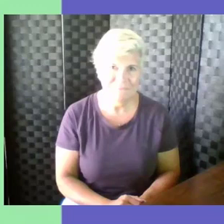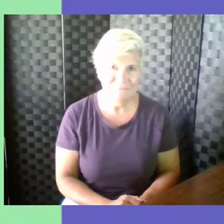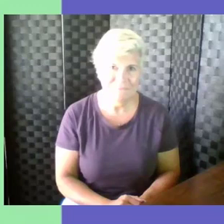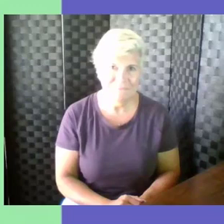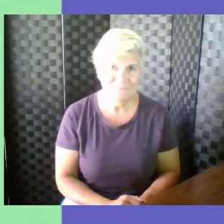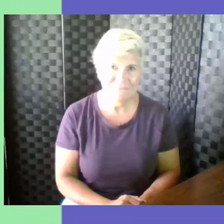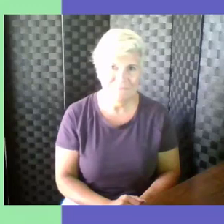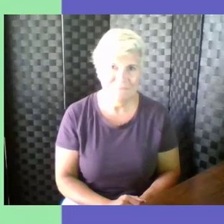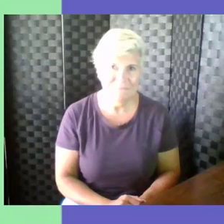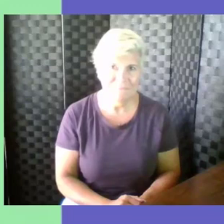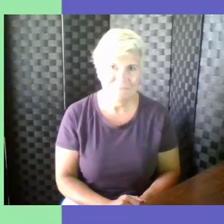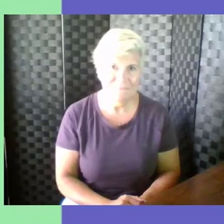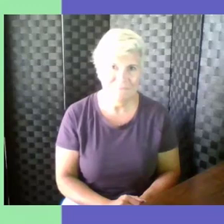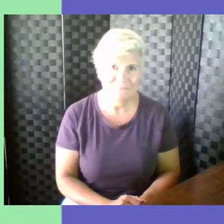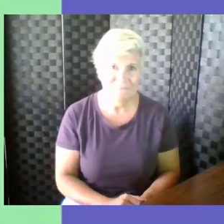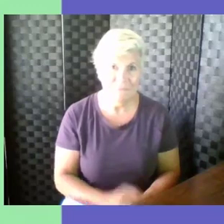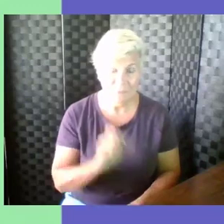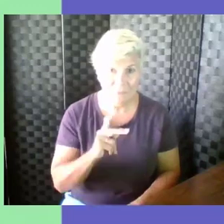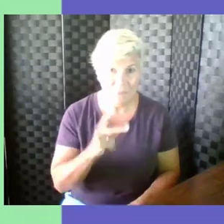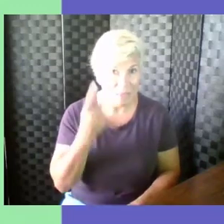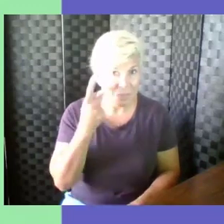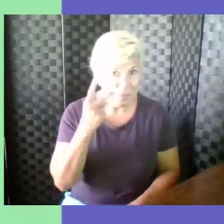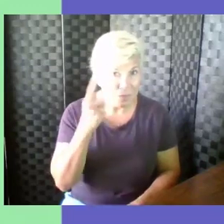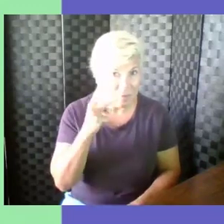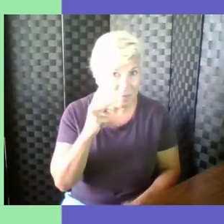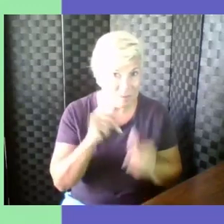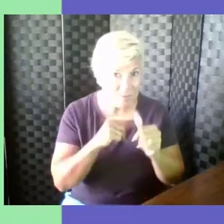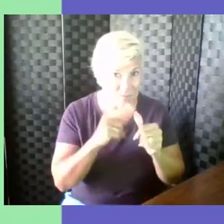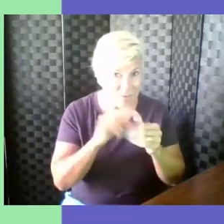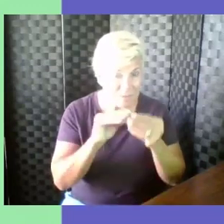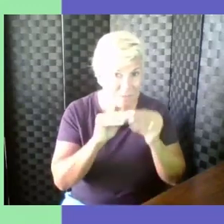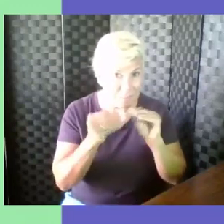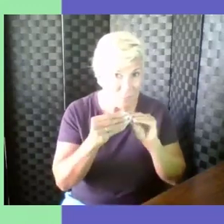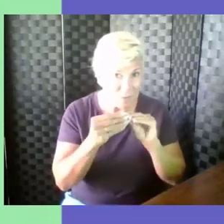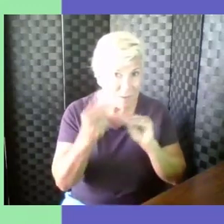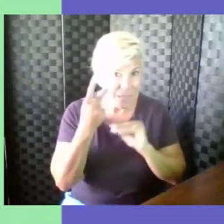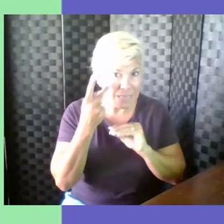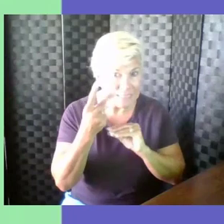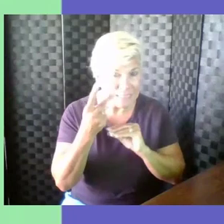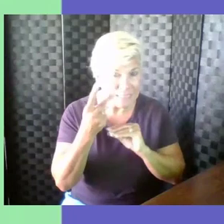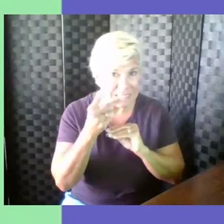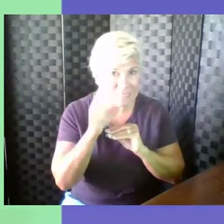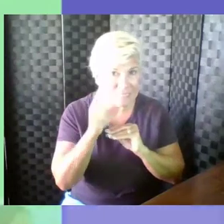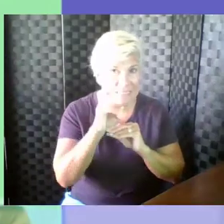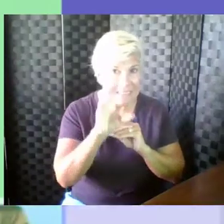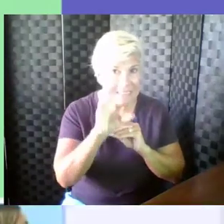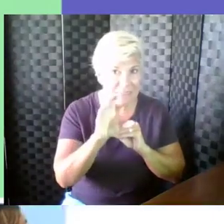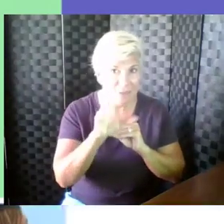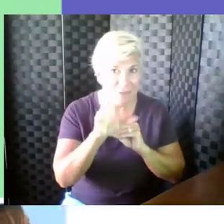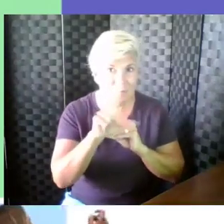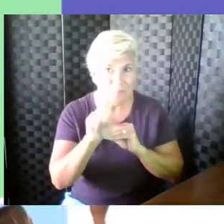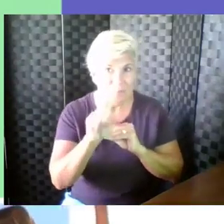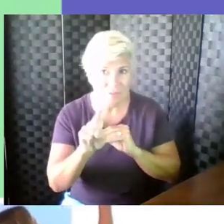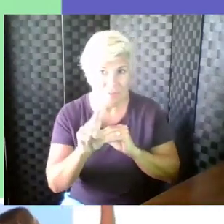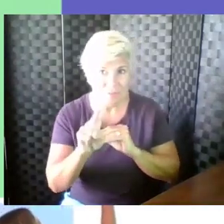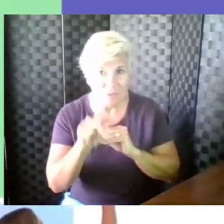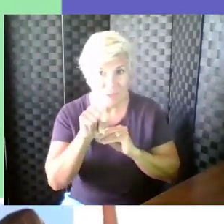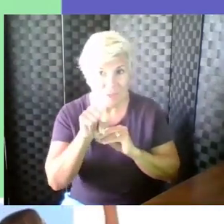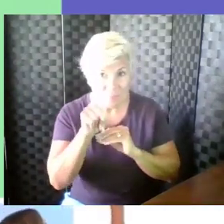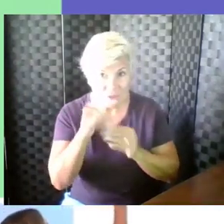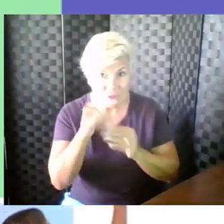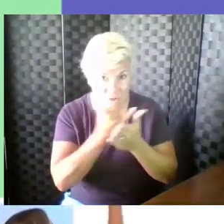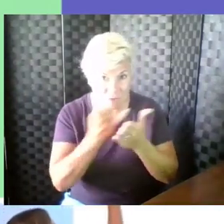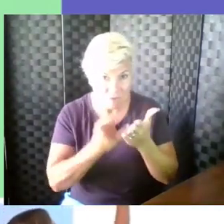And see how you did. Okay, so looking at that first number, I see the number 632. Did